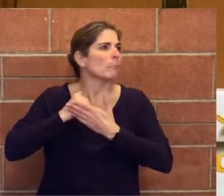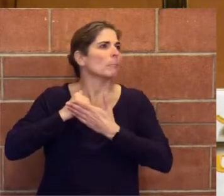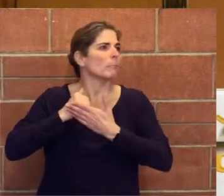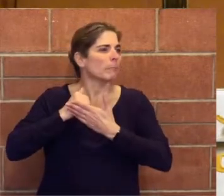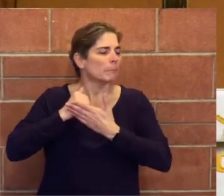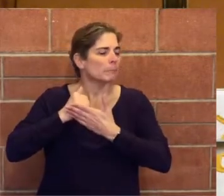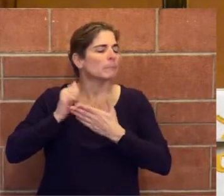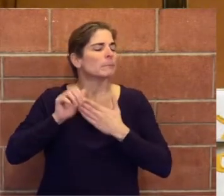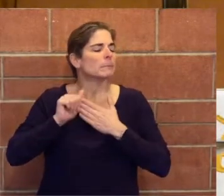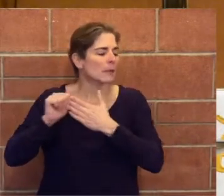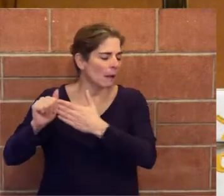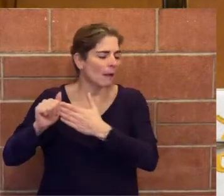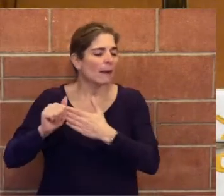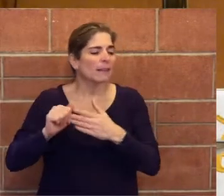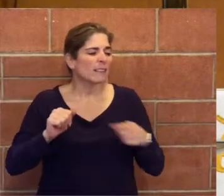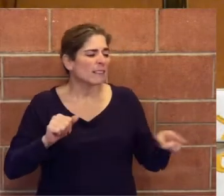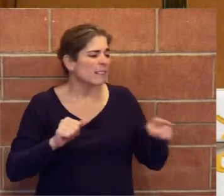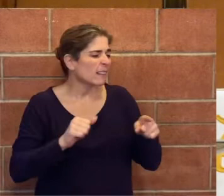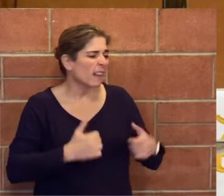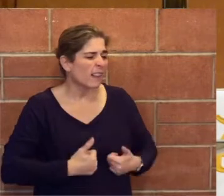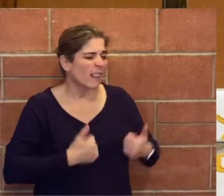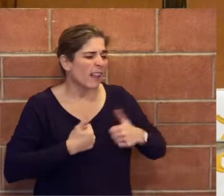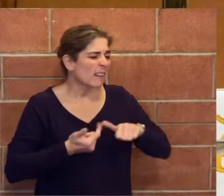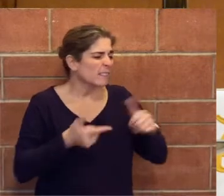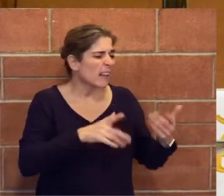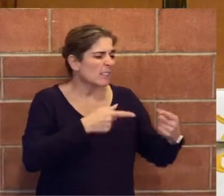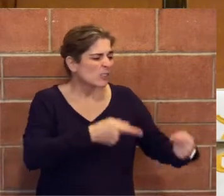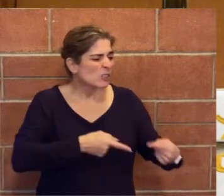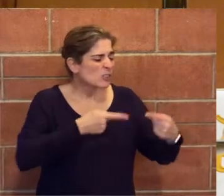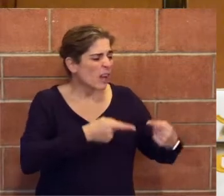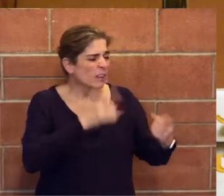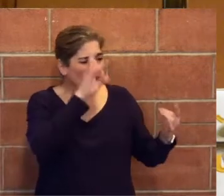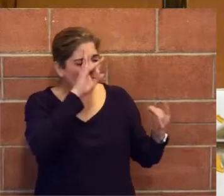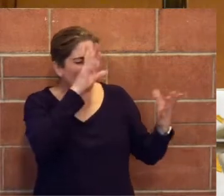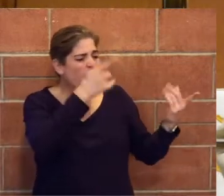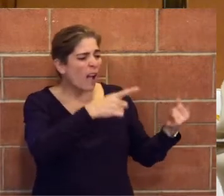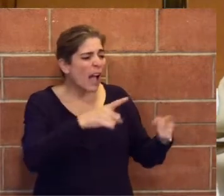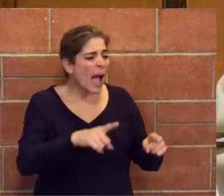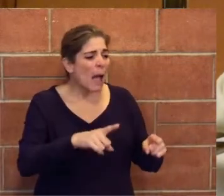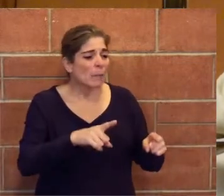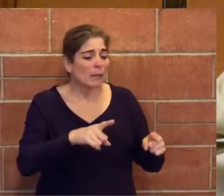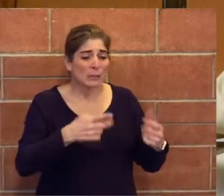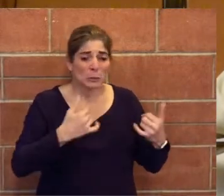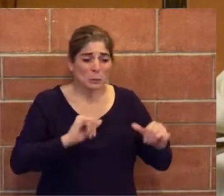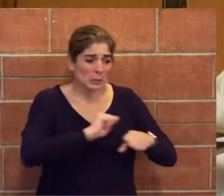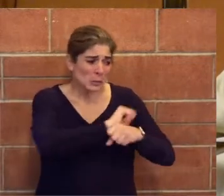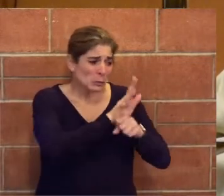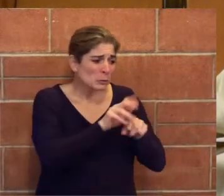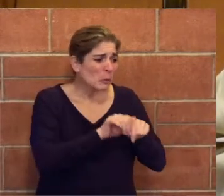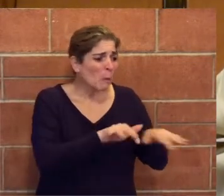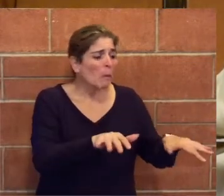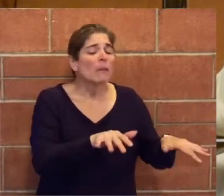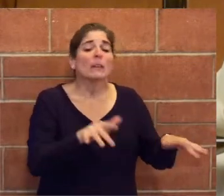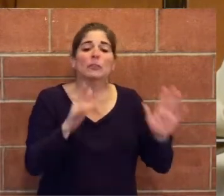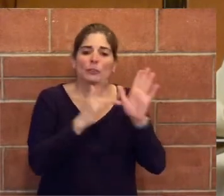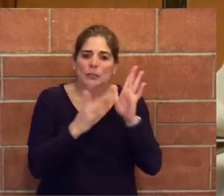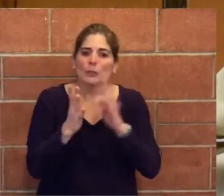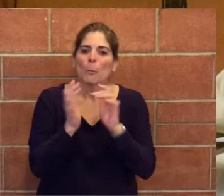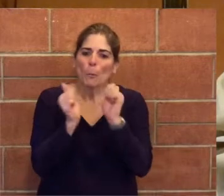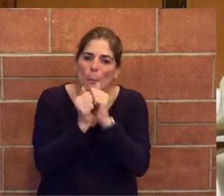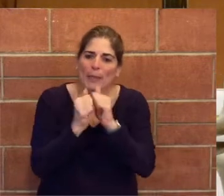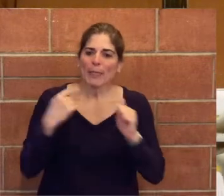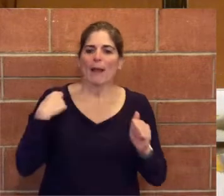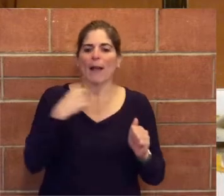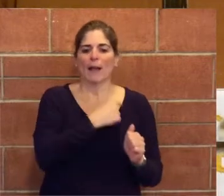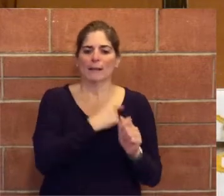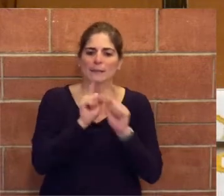shepherd. Even in life and death struggles, even during a pandemic, Jesus is with